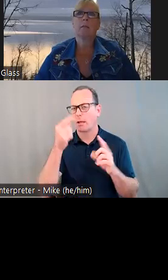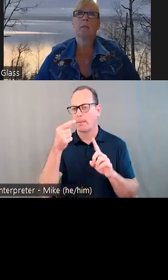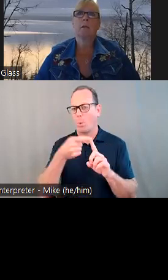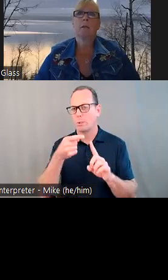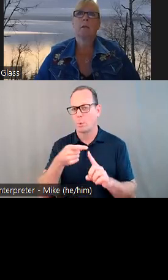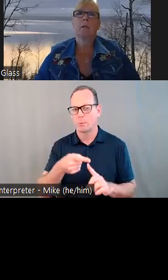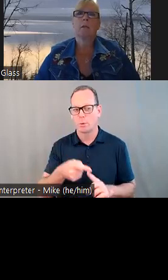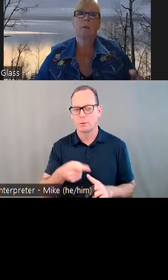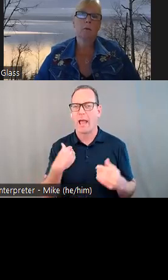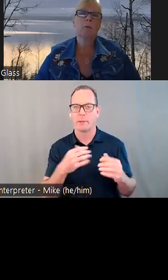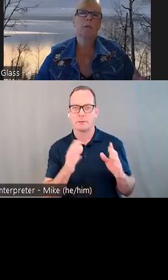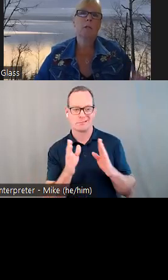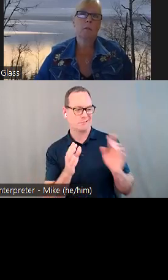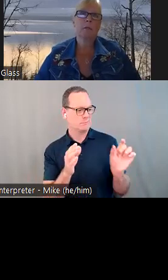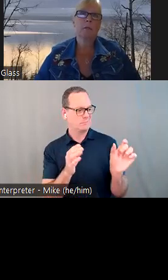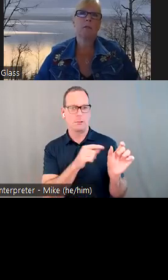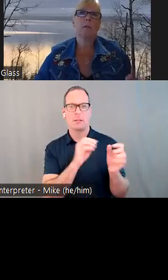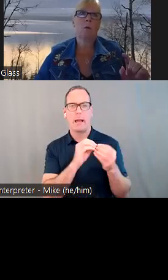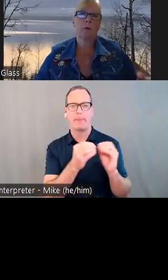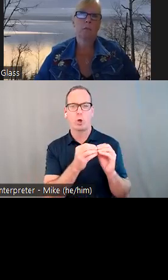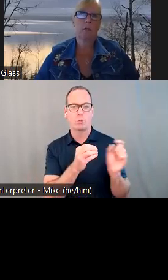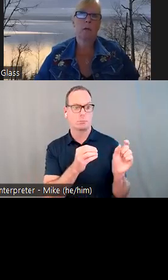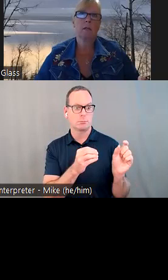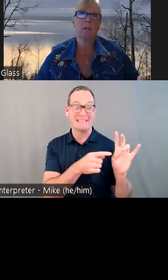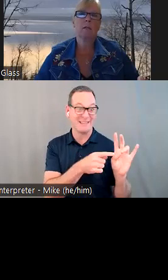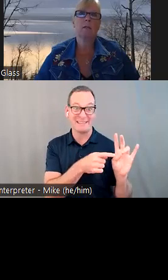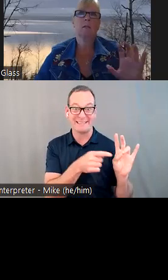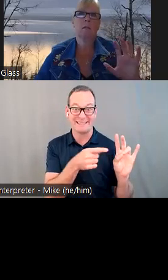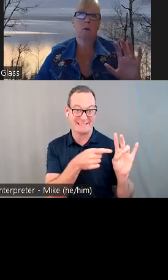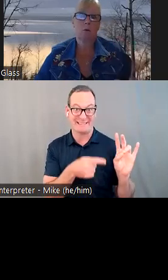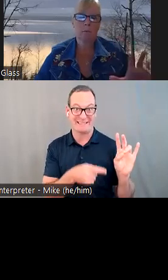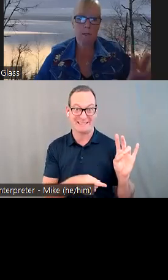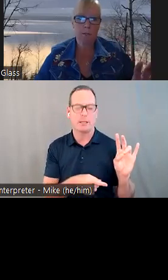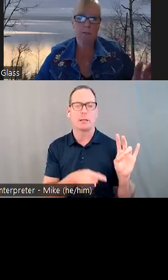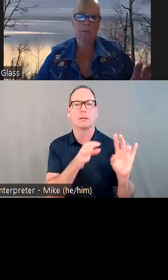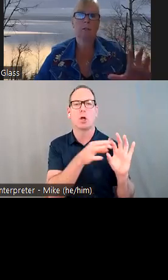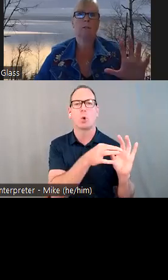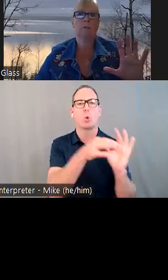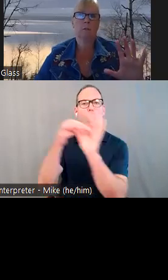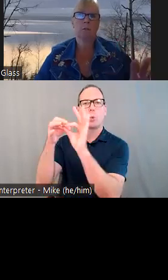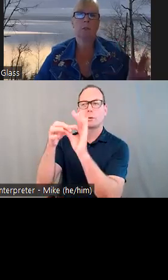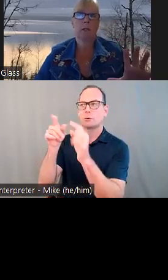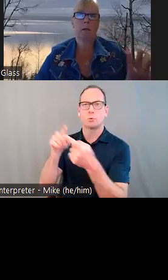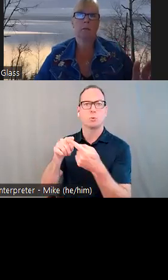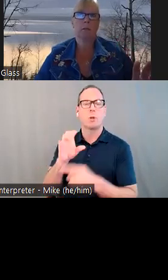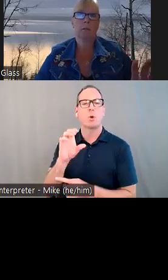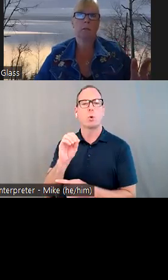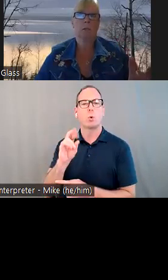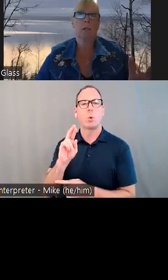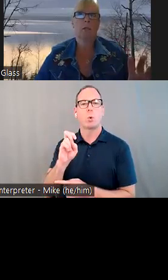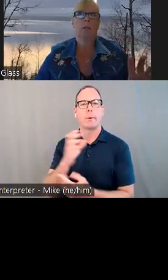them. And those are the numbers that correspond to the core measures for which we're